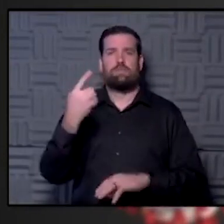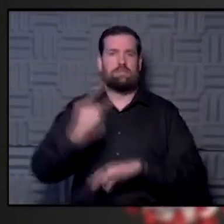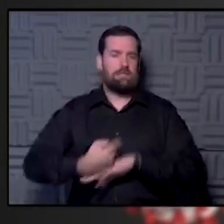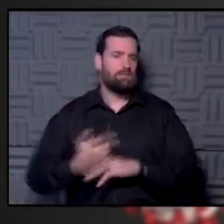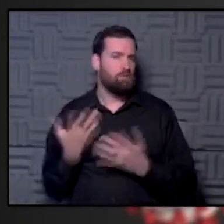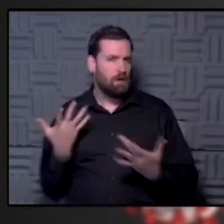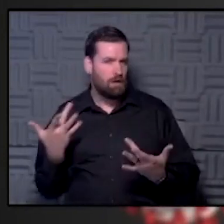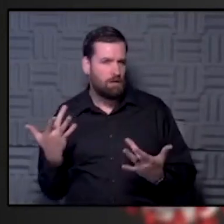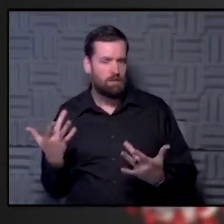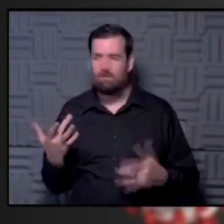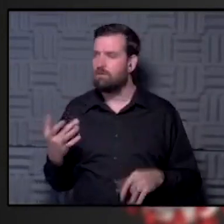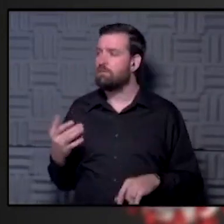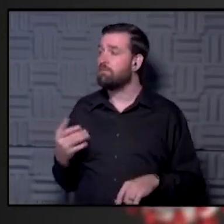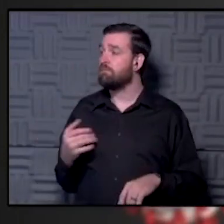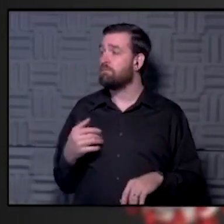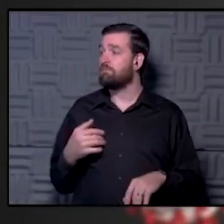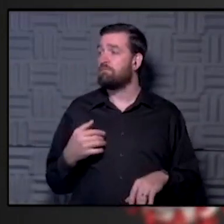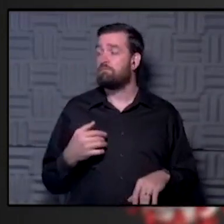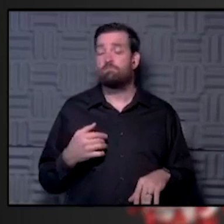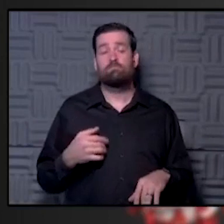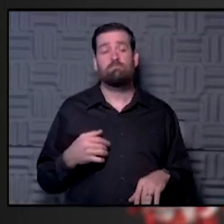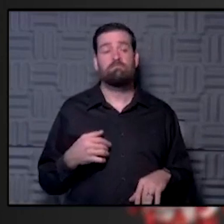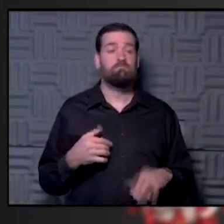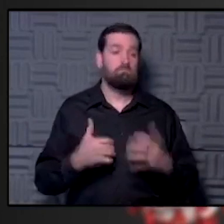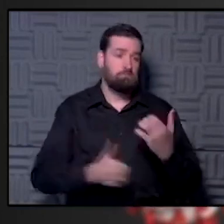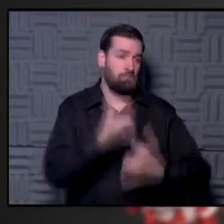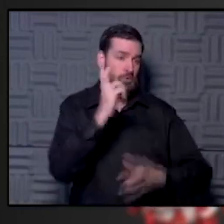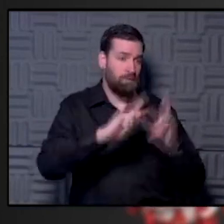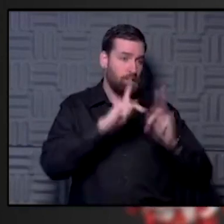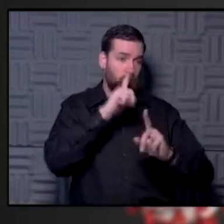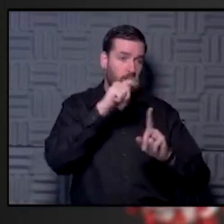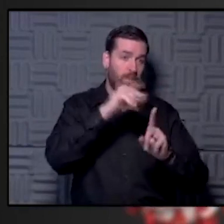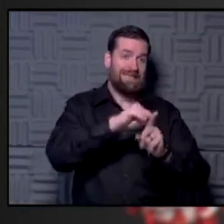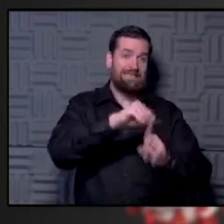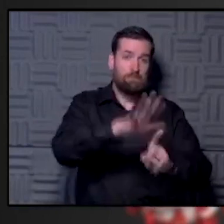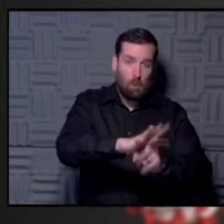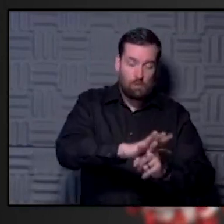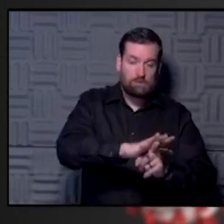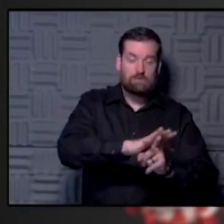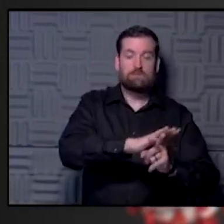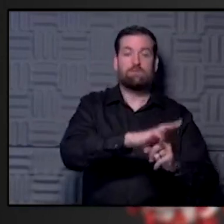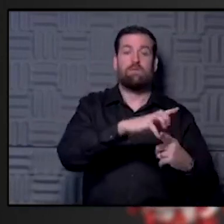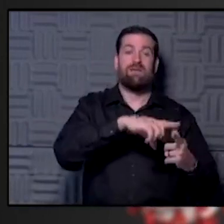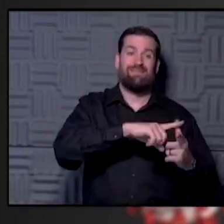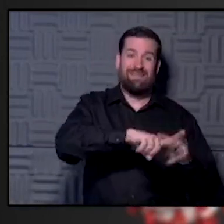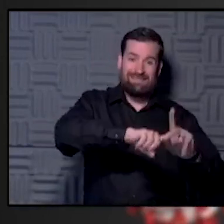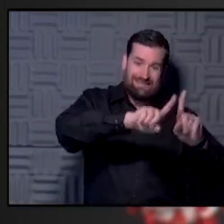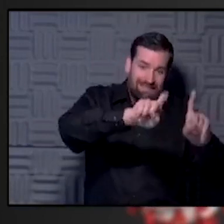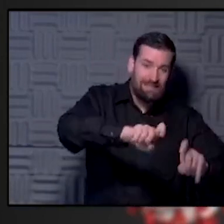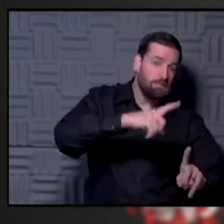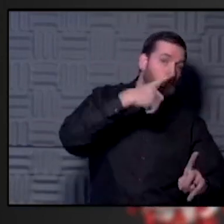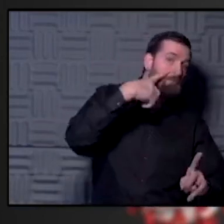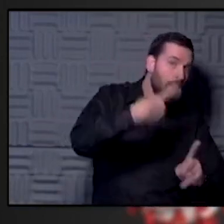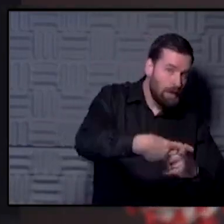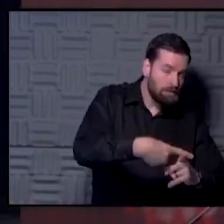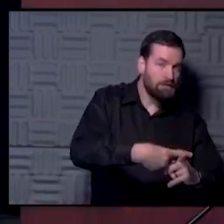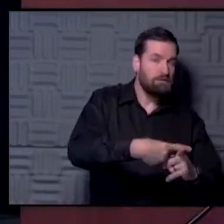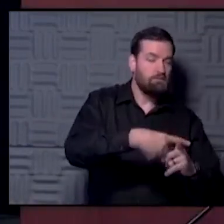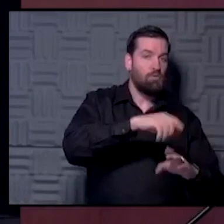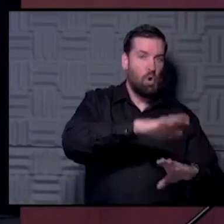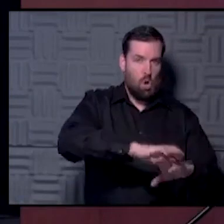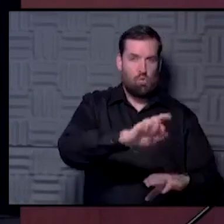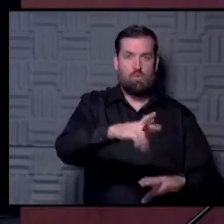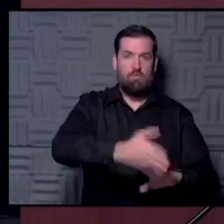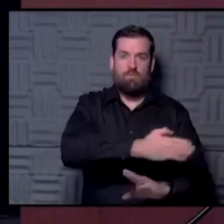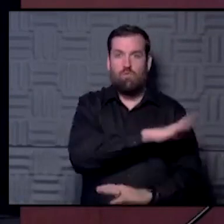Okay. So Wild. I think that question is saying most people who are exposed test positive on or before 10 days, and that is true.